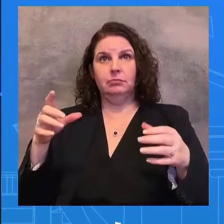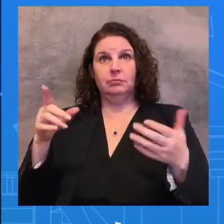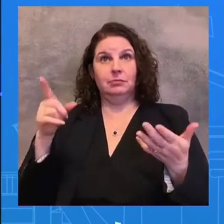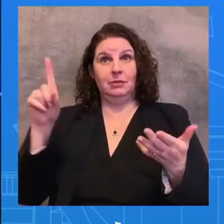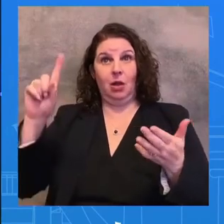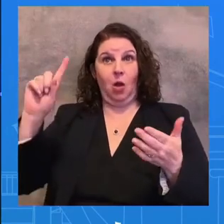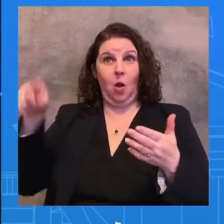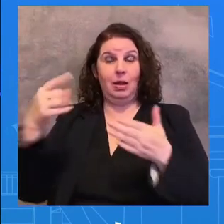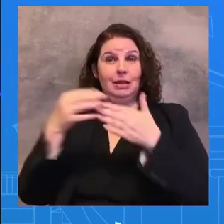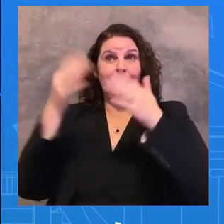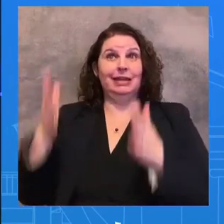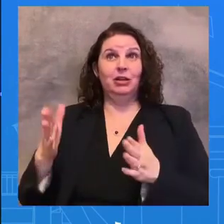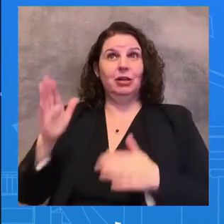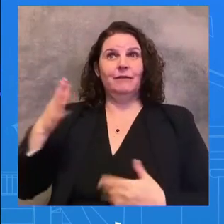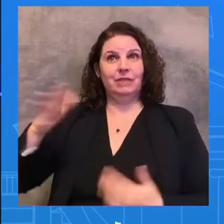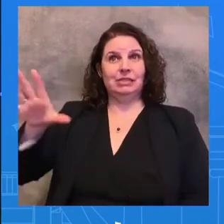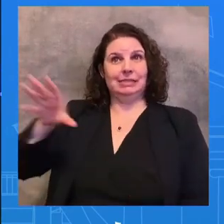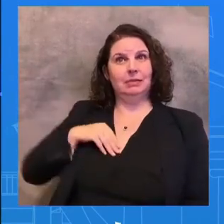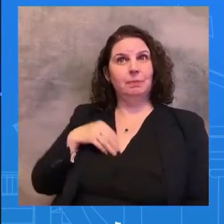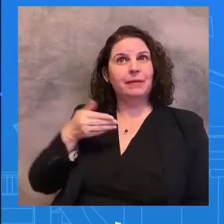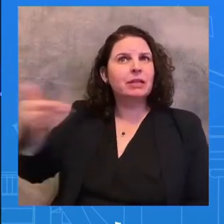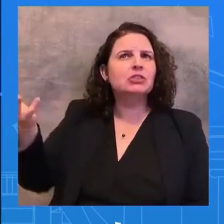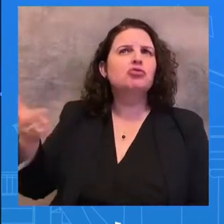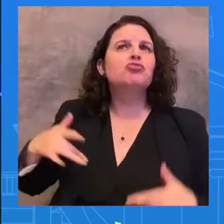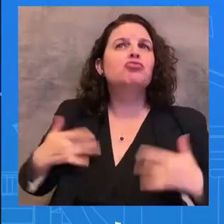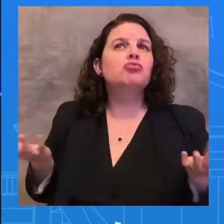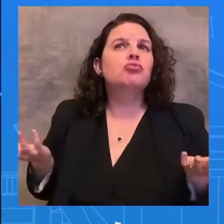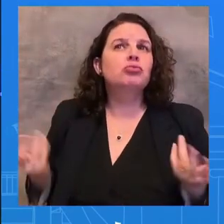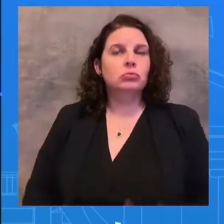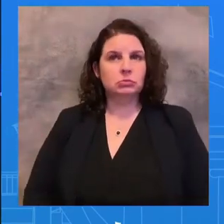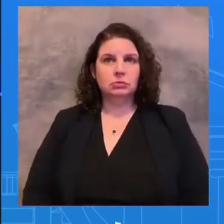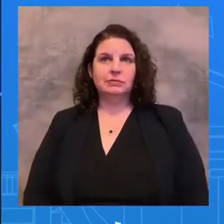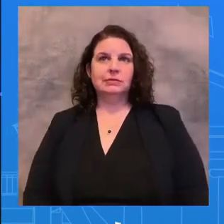I've personally engaged in preparations for that summit, as have others in